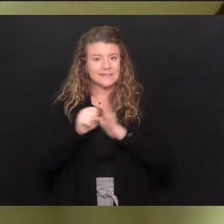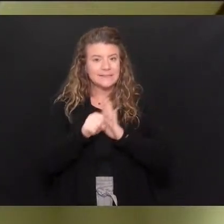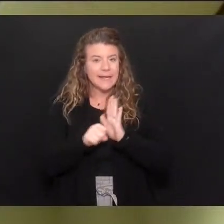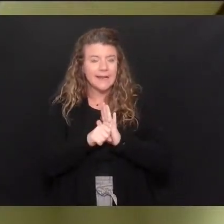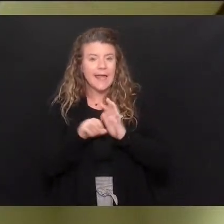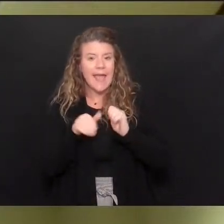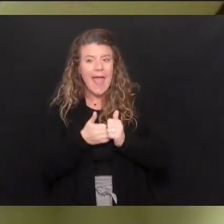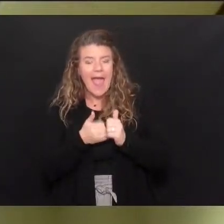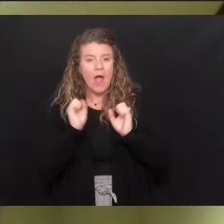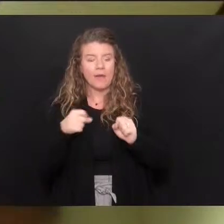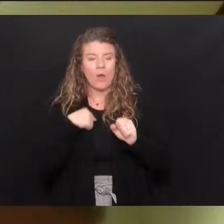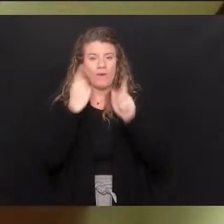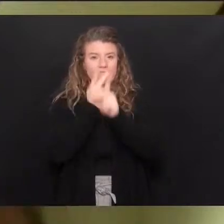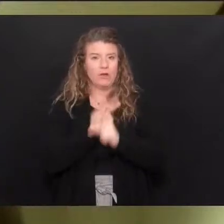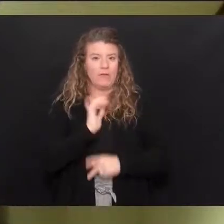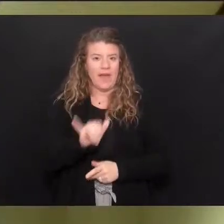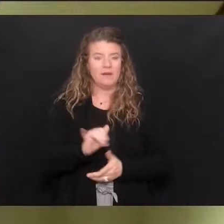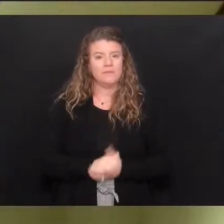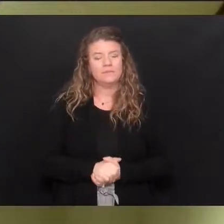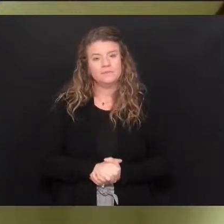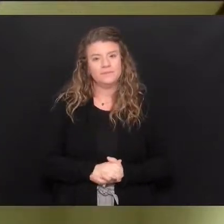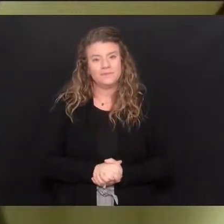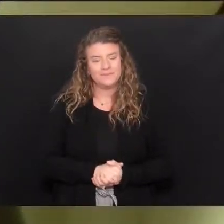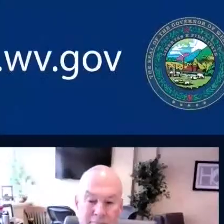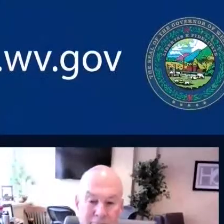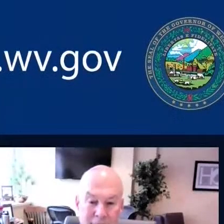do we reverse that?